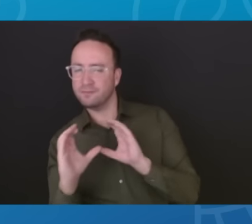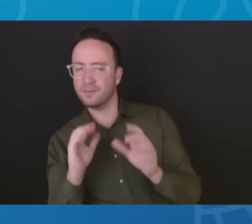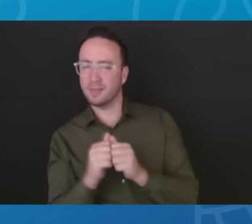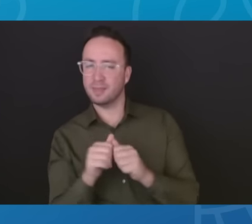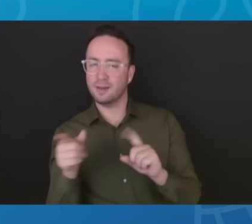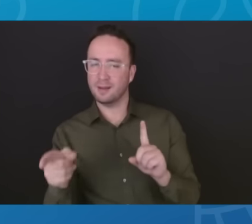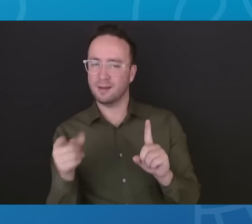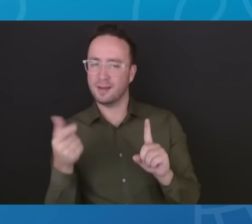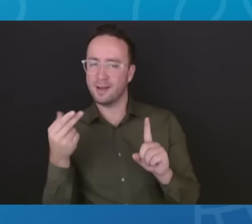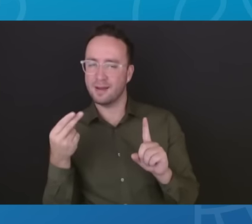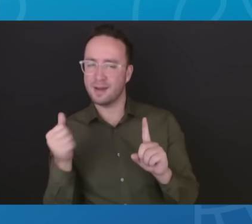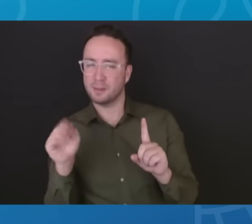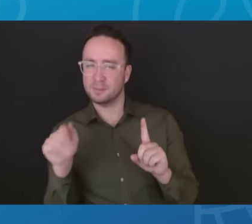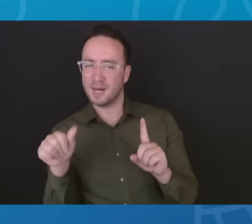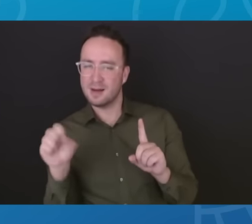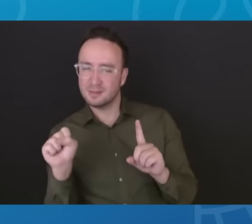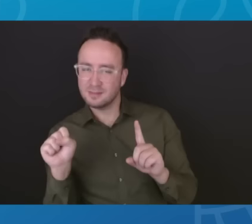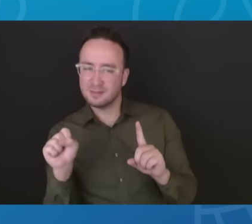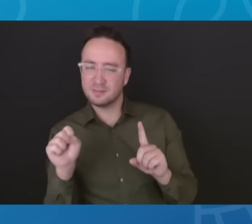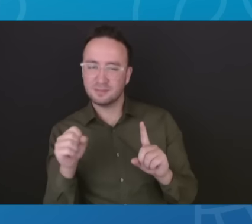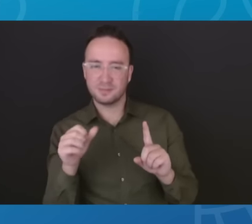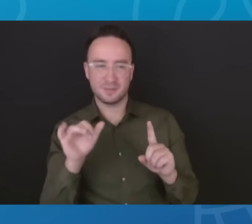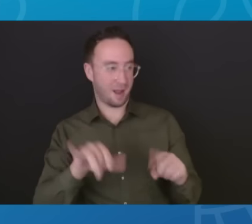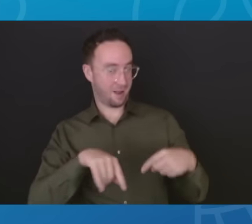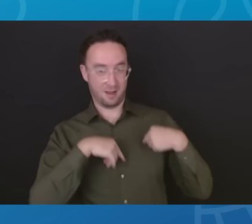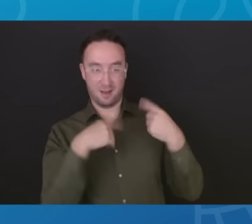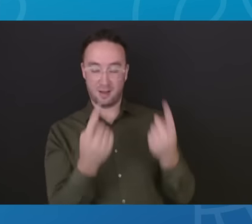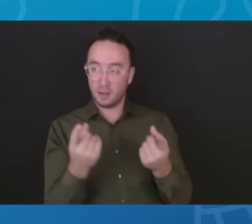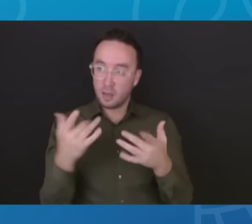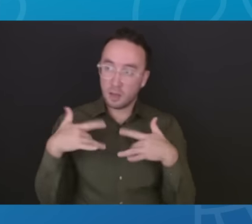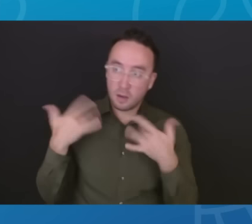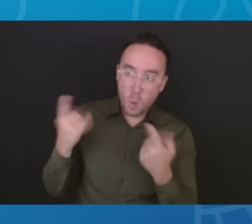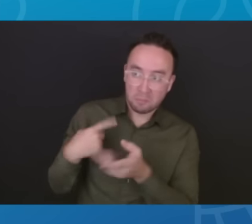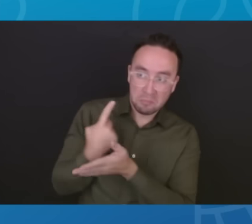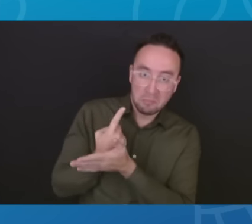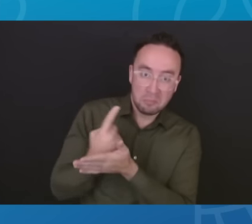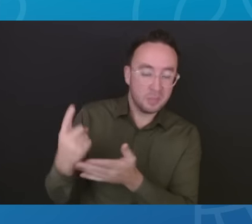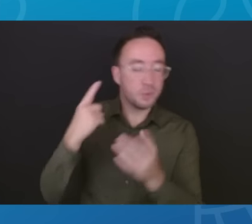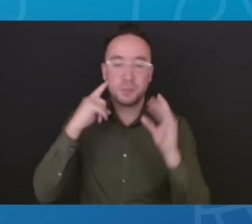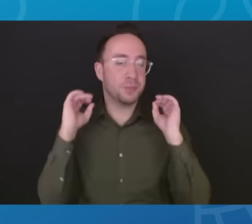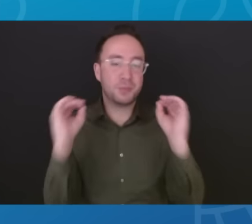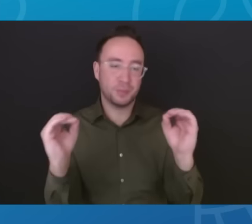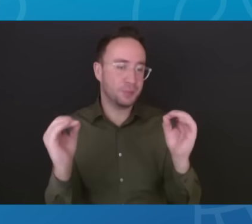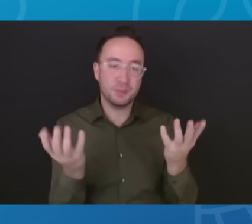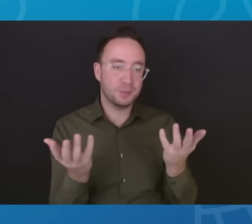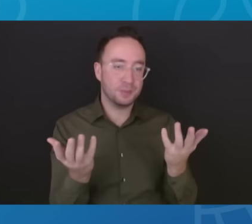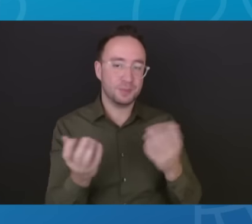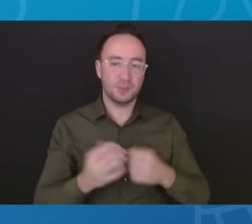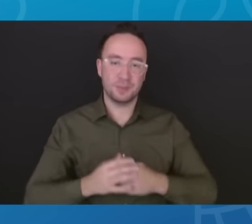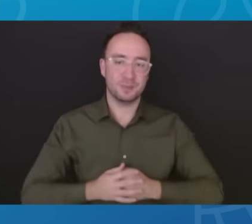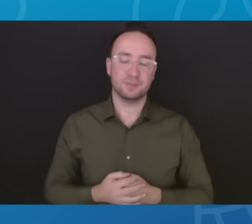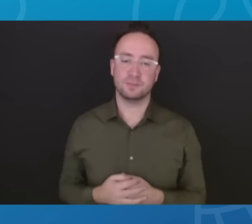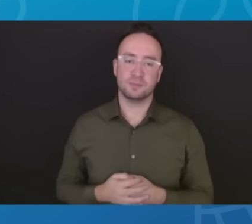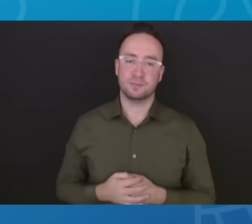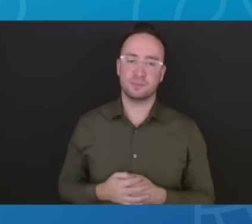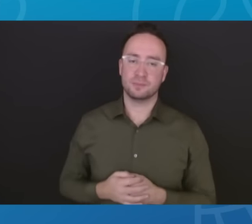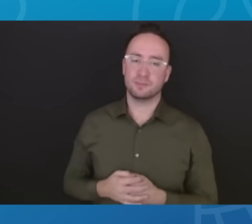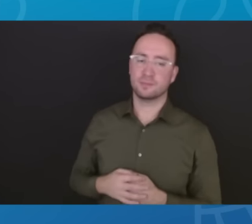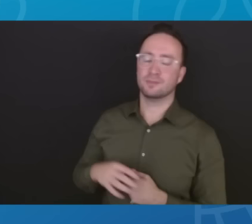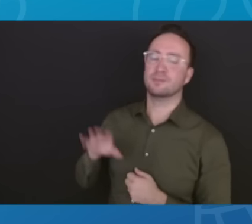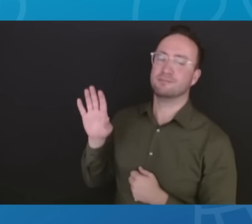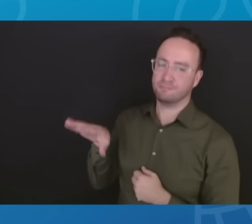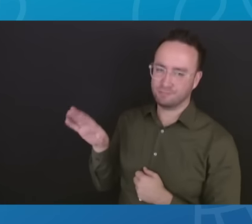ceasefire proposals on the table in weeks. Saeed, go ahead. Thank you, Matt. And your response to Humaira, I believe,